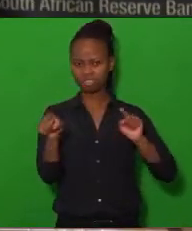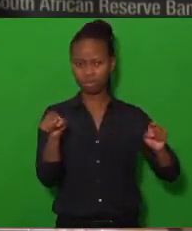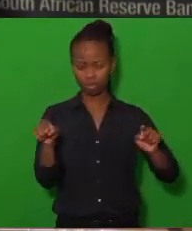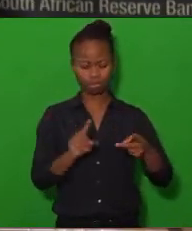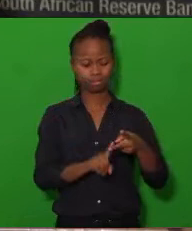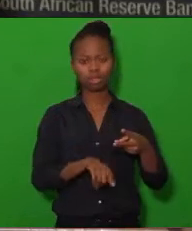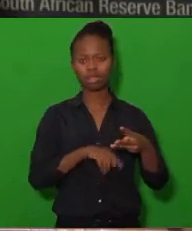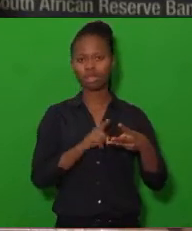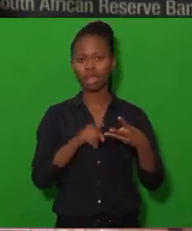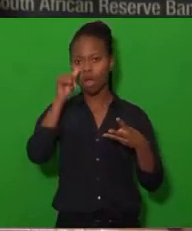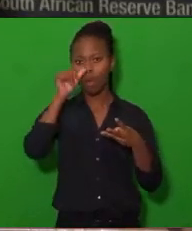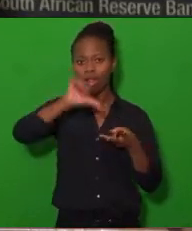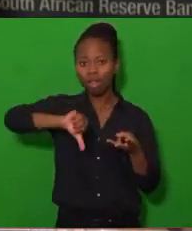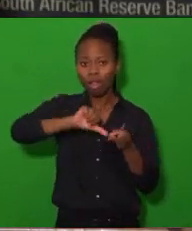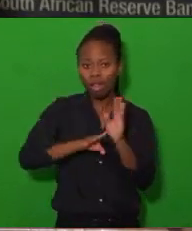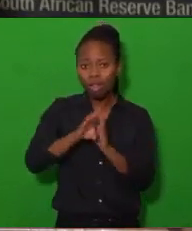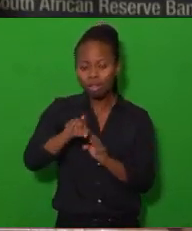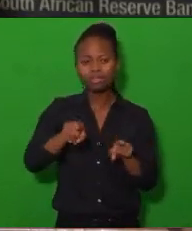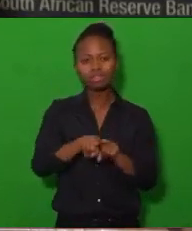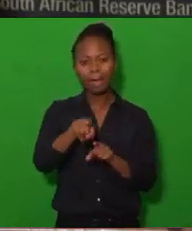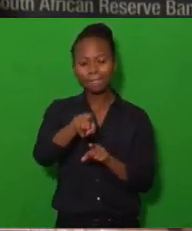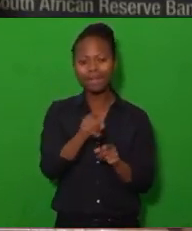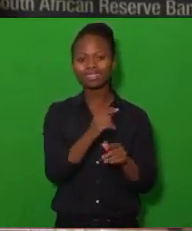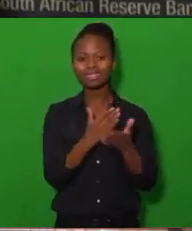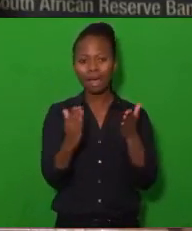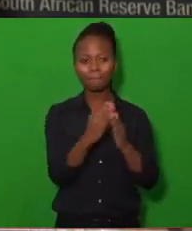and high levels of corporate and sovereign debt.